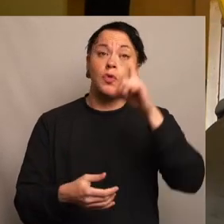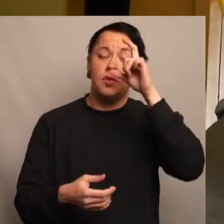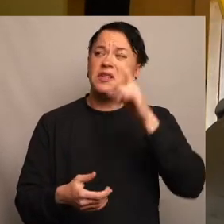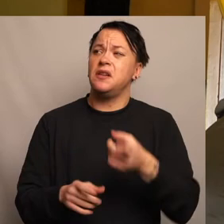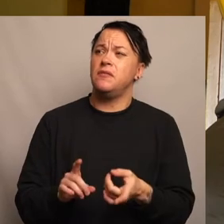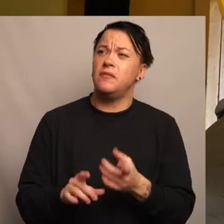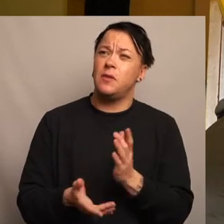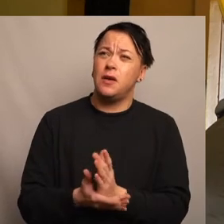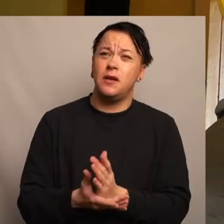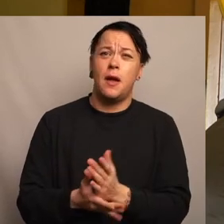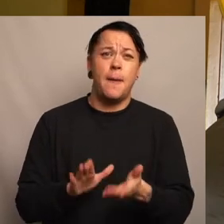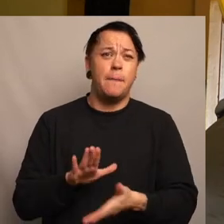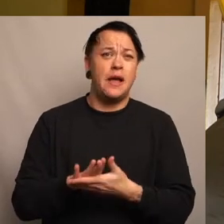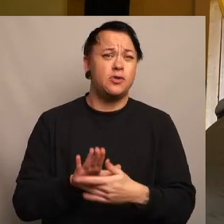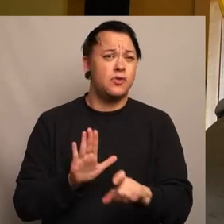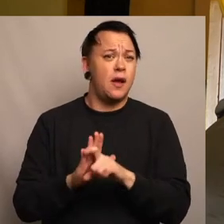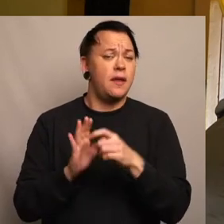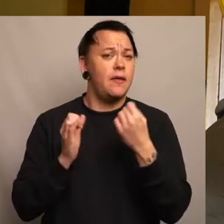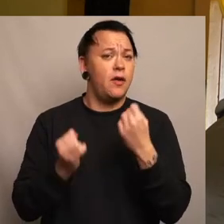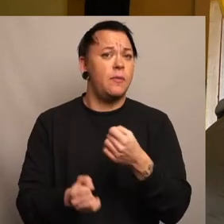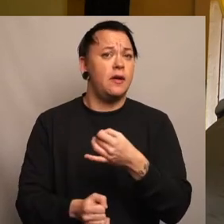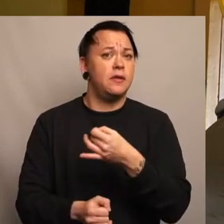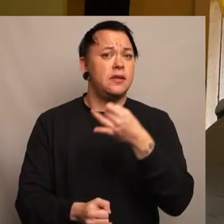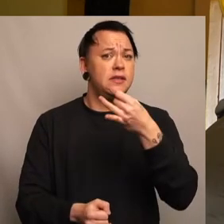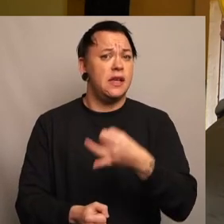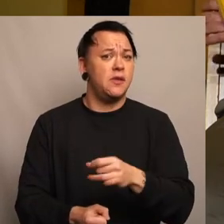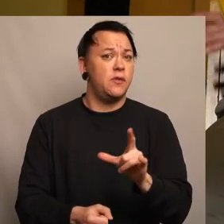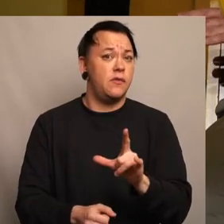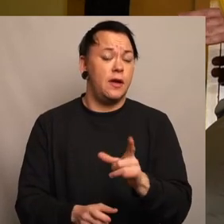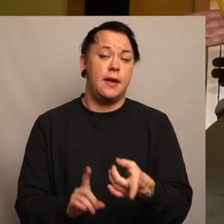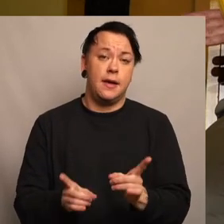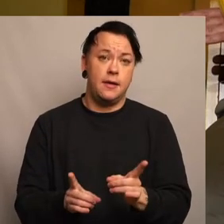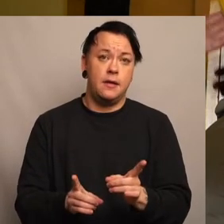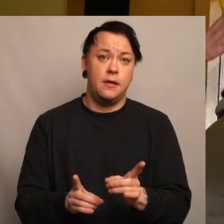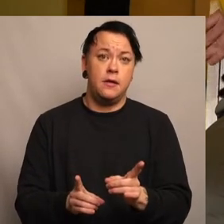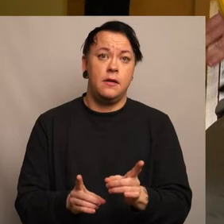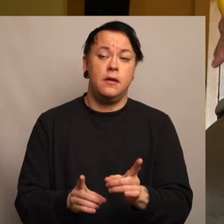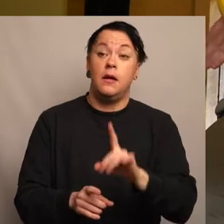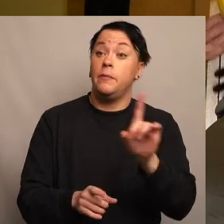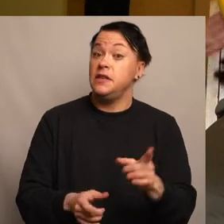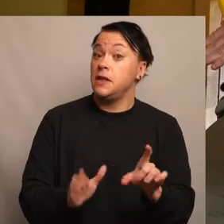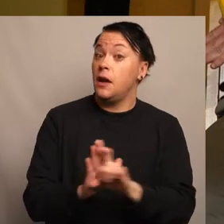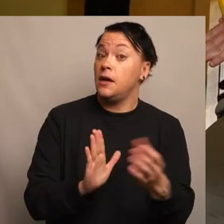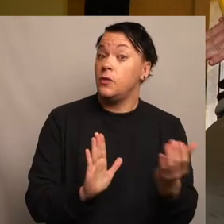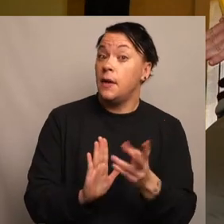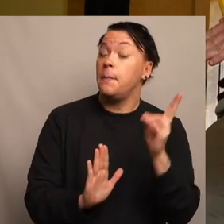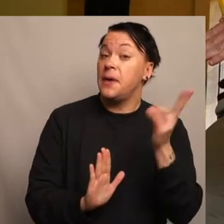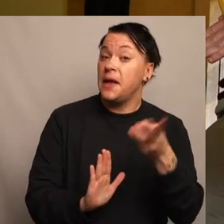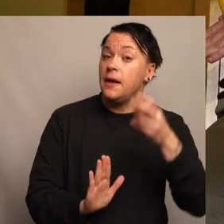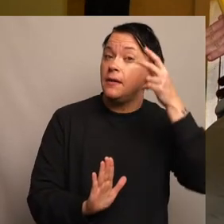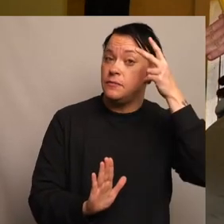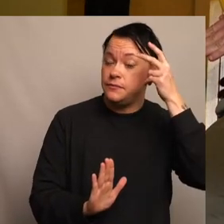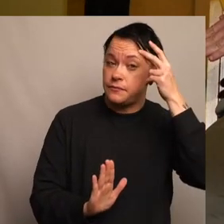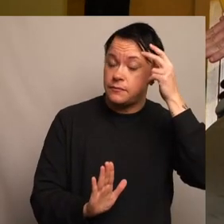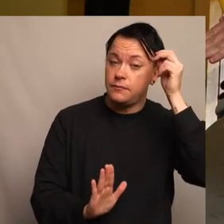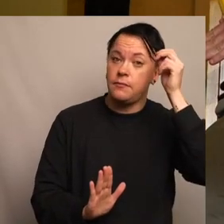actually. And then this law come from the French colonization. So when the French come and colonize the country,